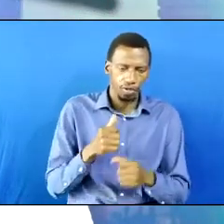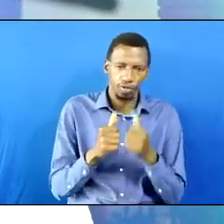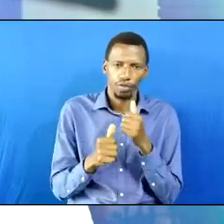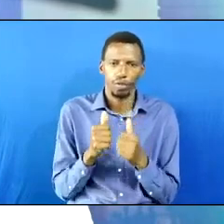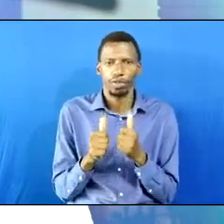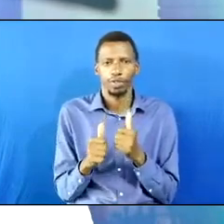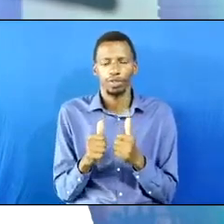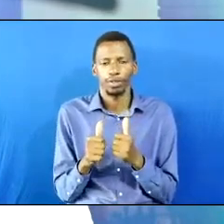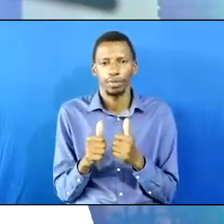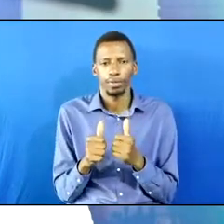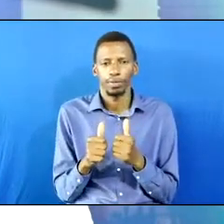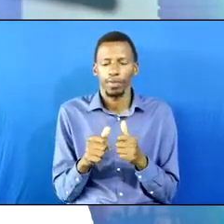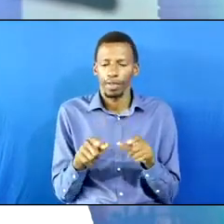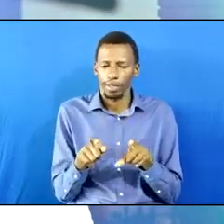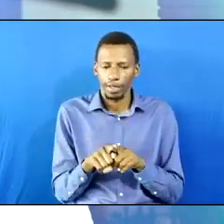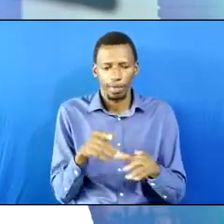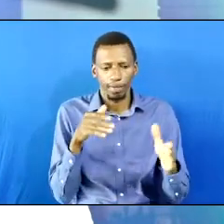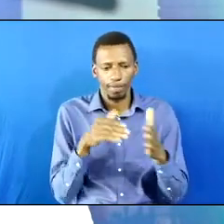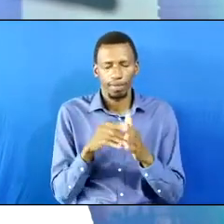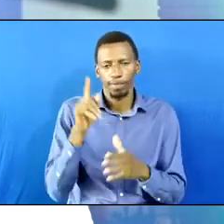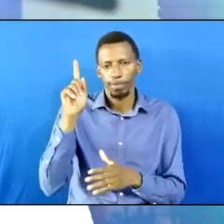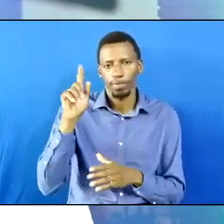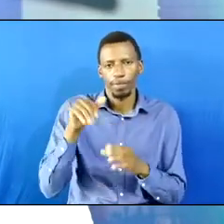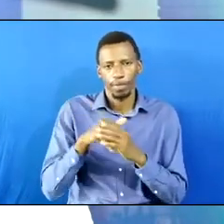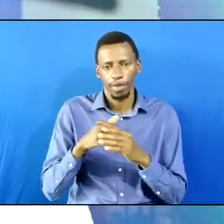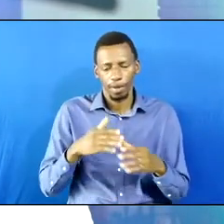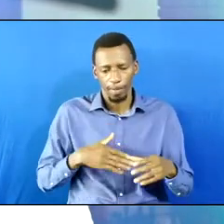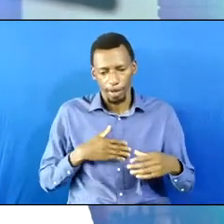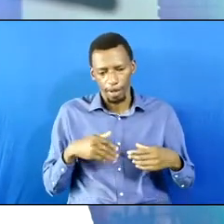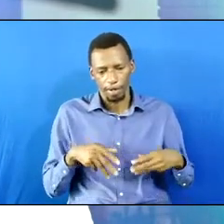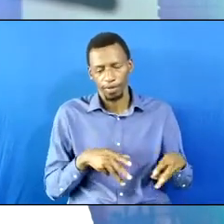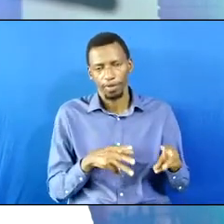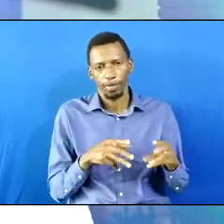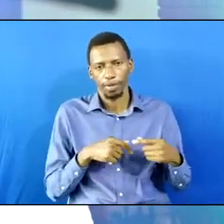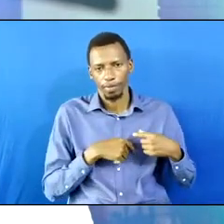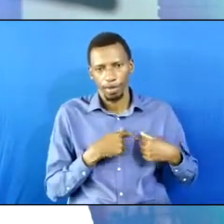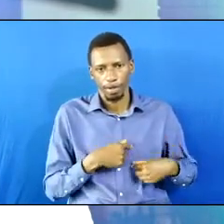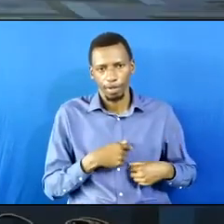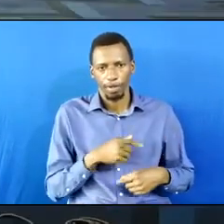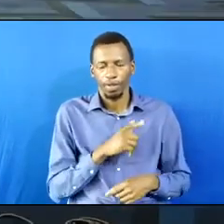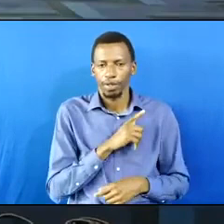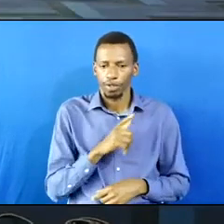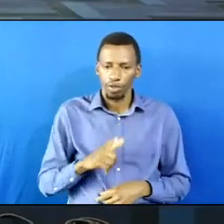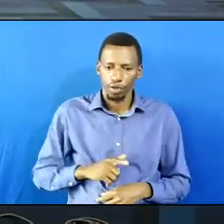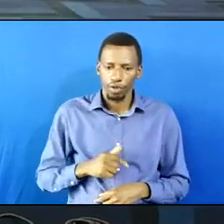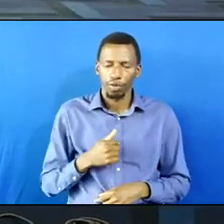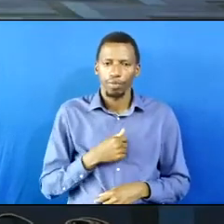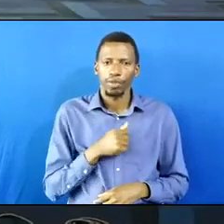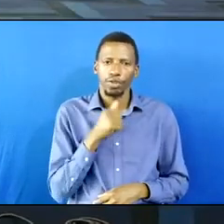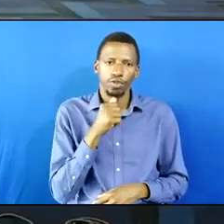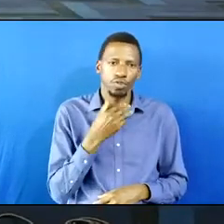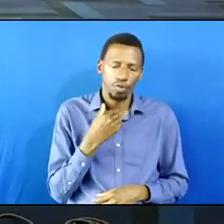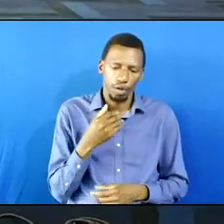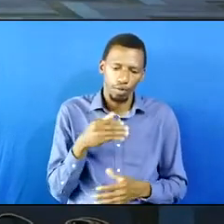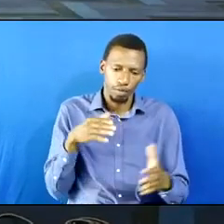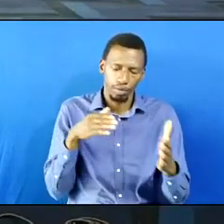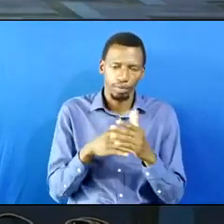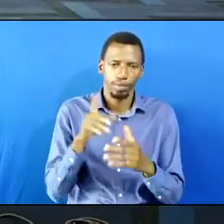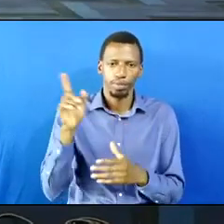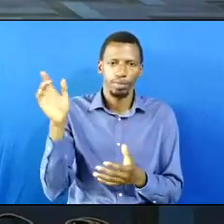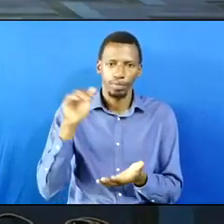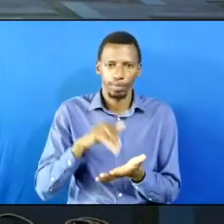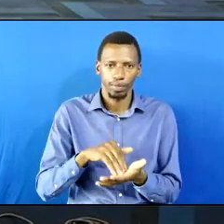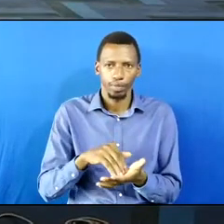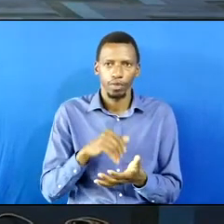like betraying you in my life. And Lord God, I don't want to betray you. I don't want to be